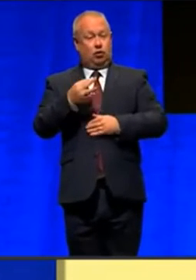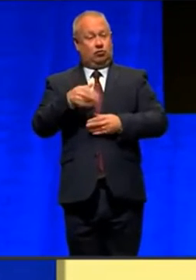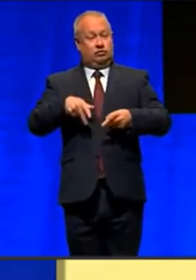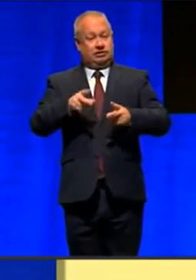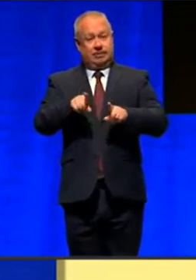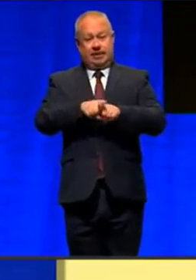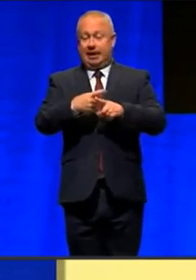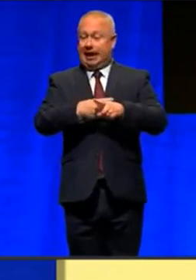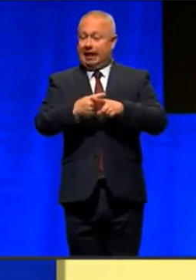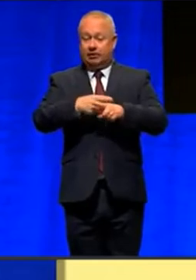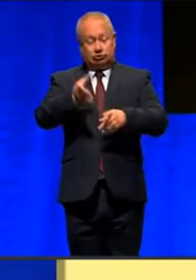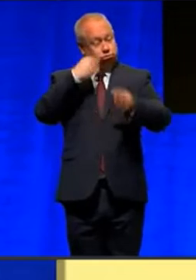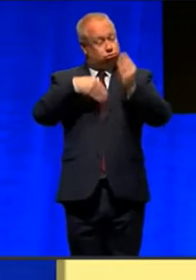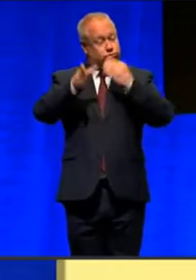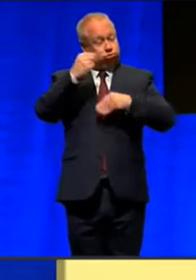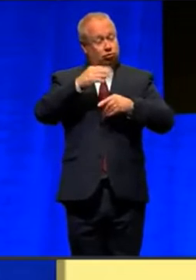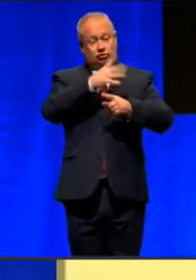events.